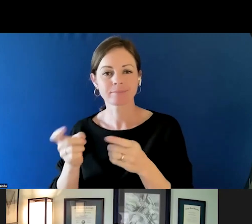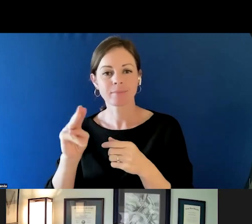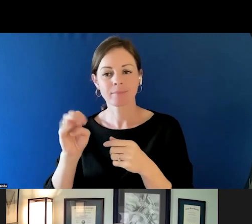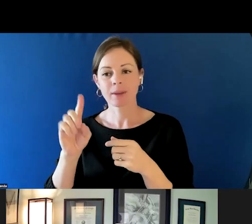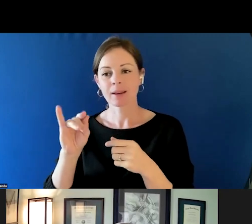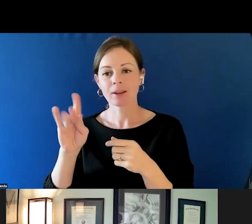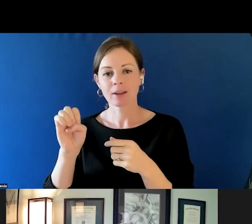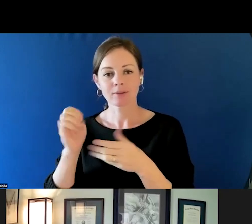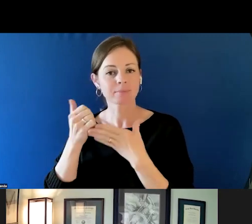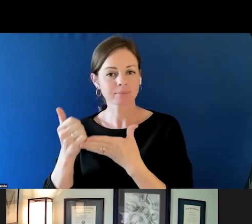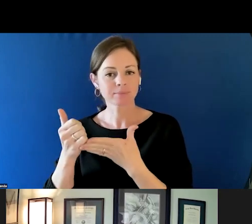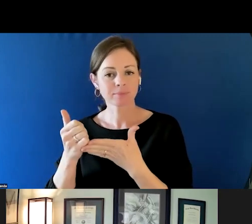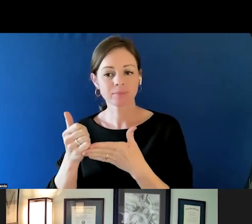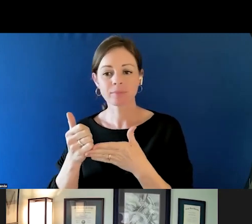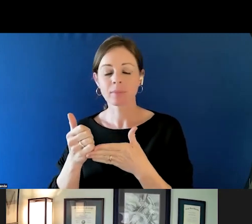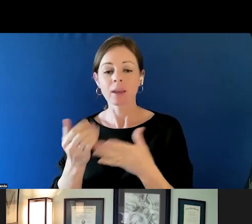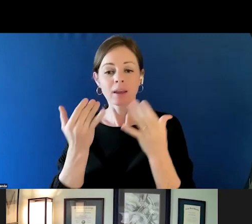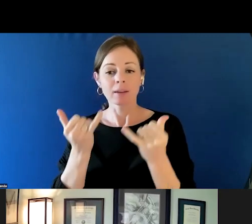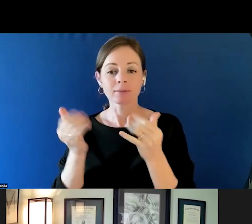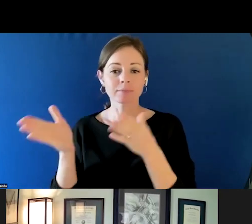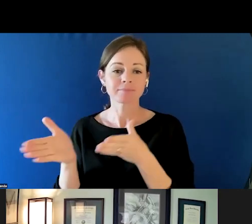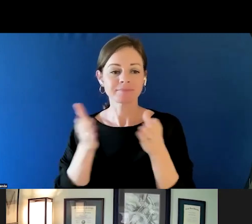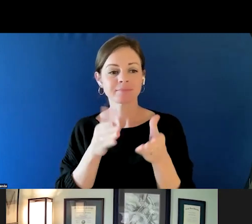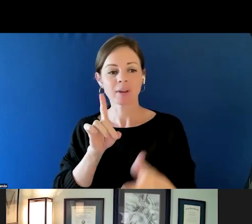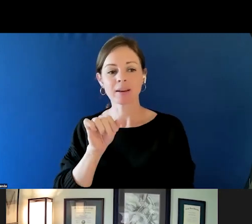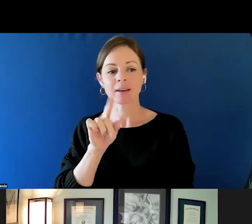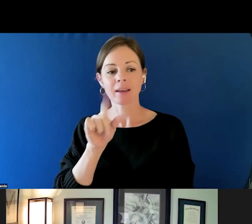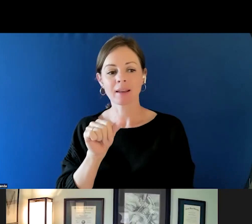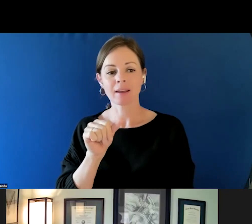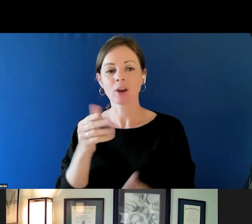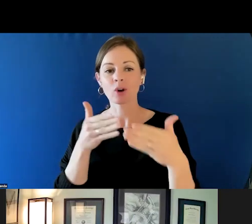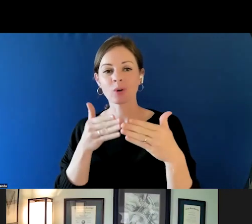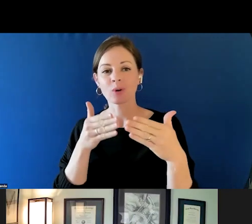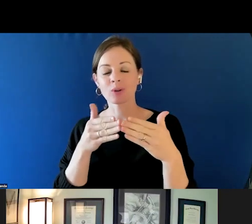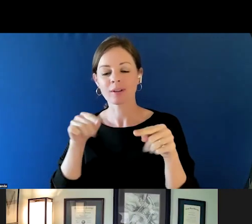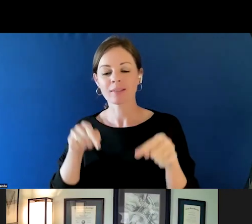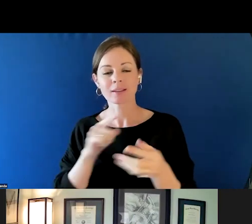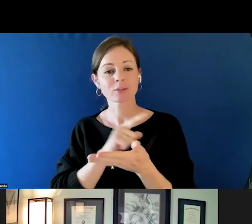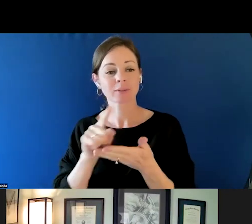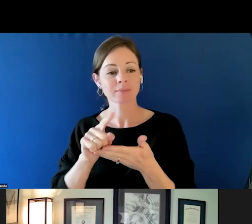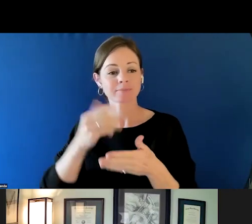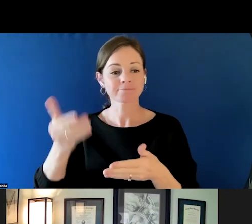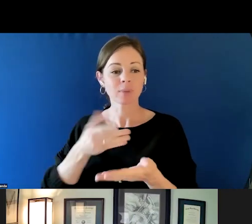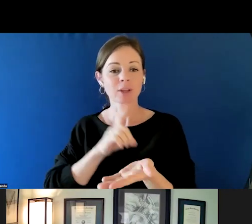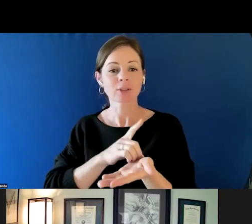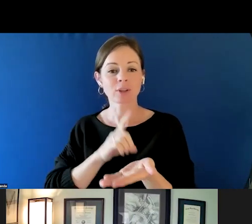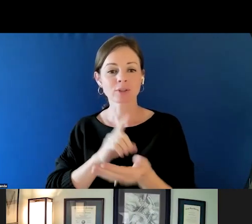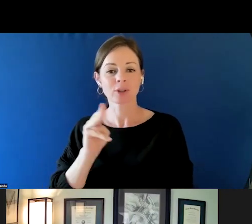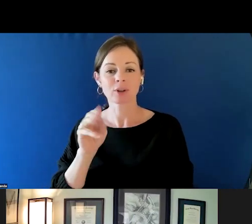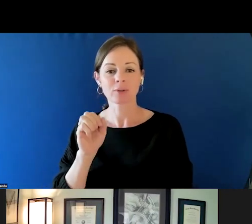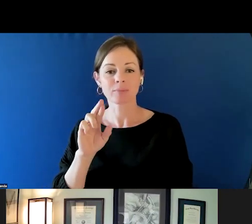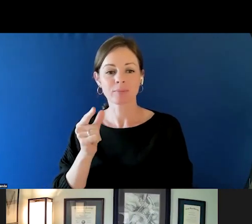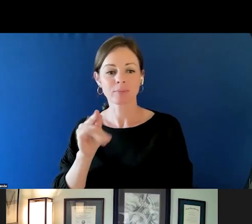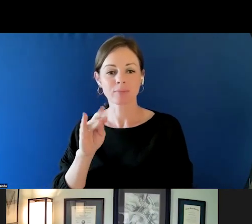So we're going to go ahead and shift gears to our data corner this week, and I'm going to invite Dr. Margie Balfour back to